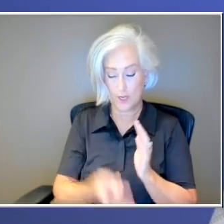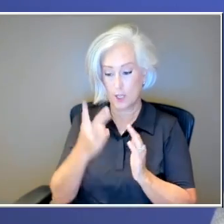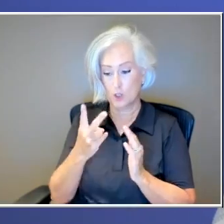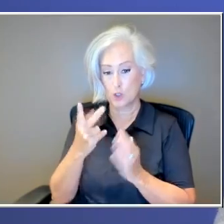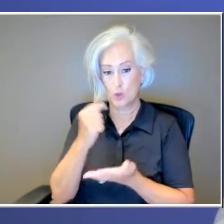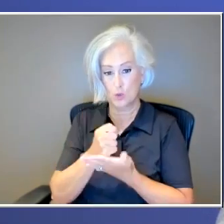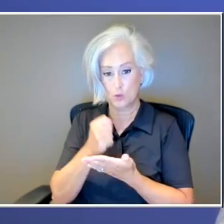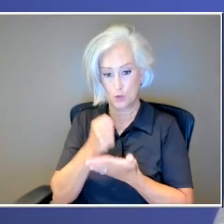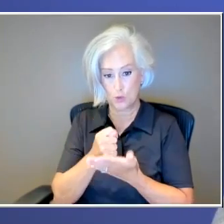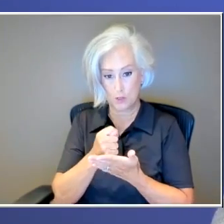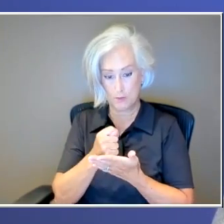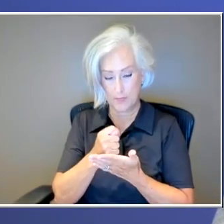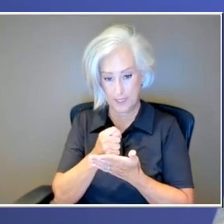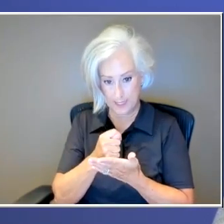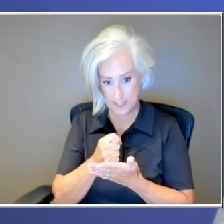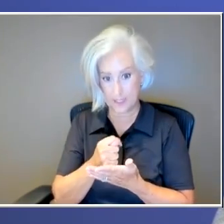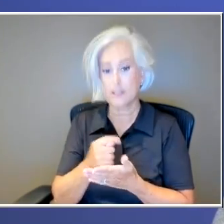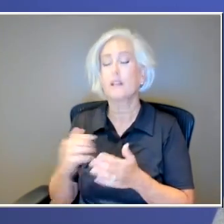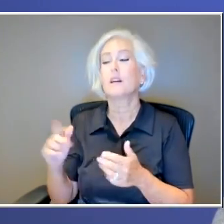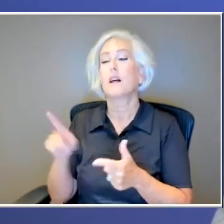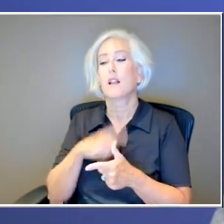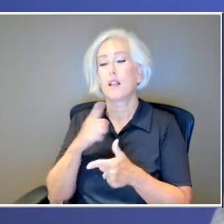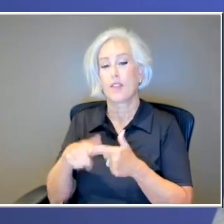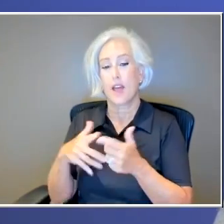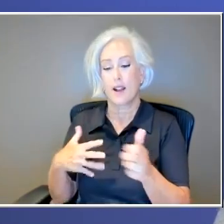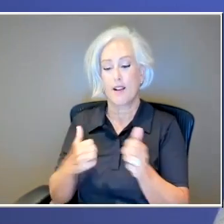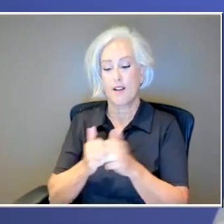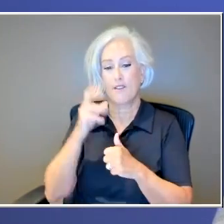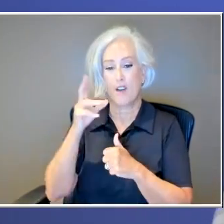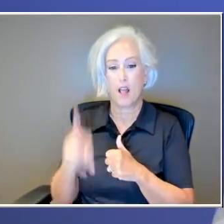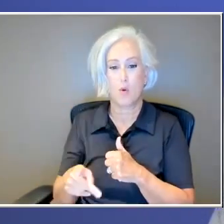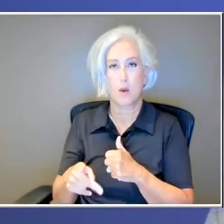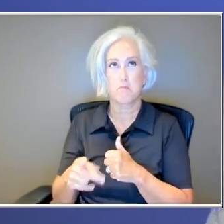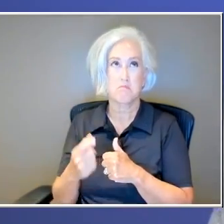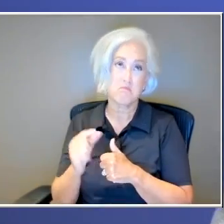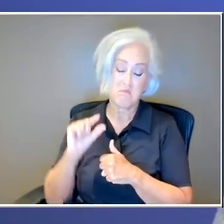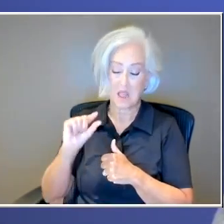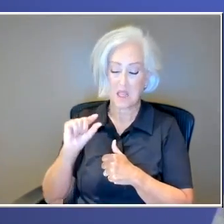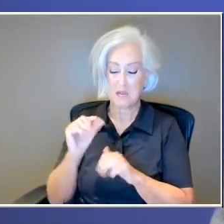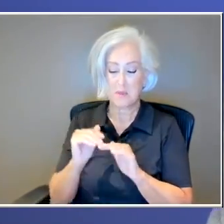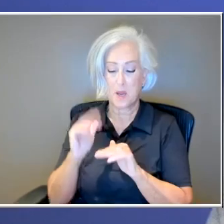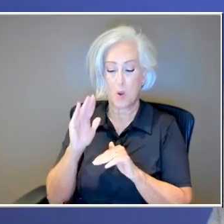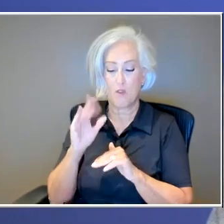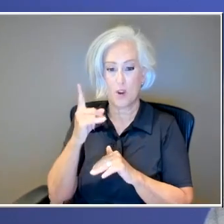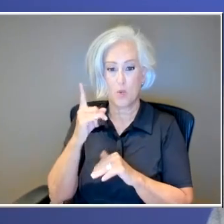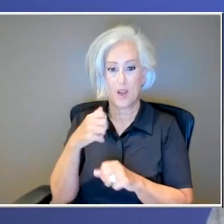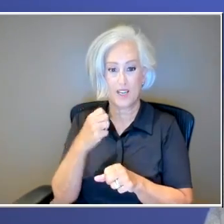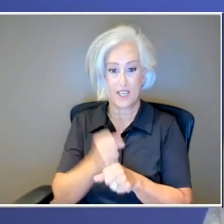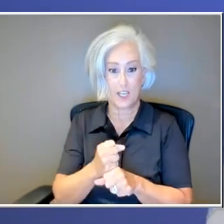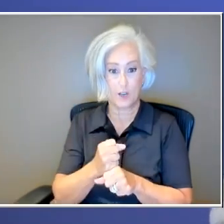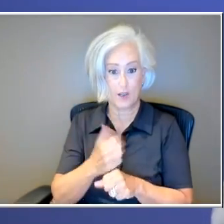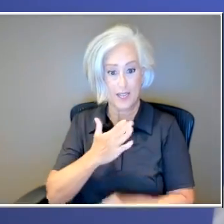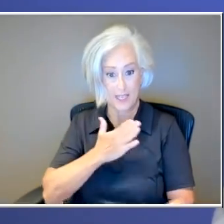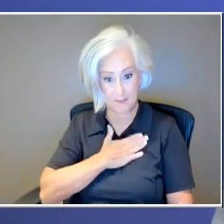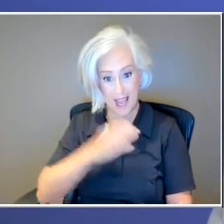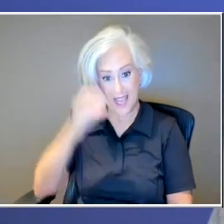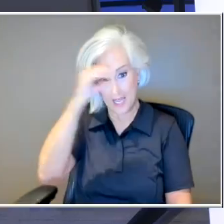and follow up, and just a little over a year. And that, to me, in my opinion, that is amazingly